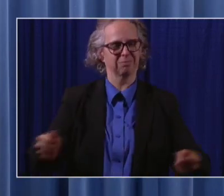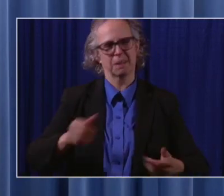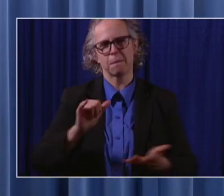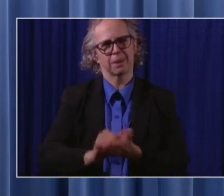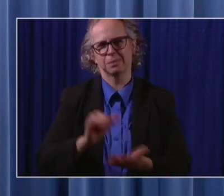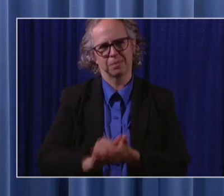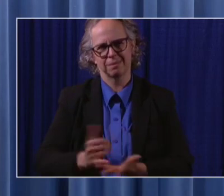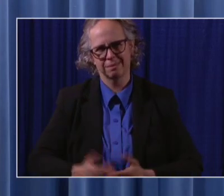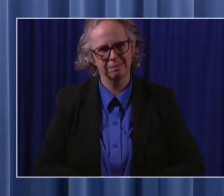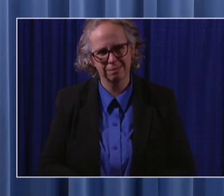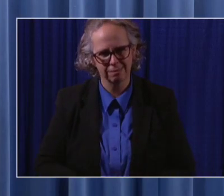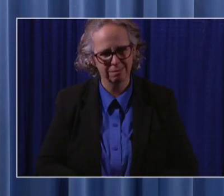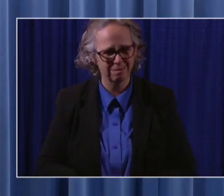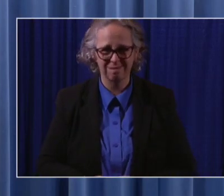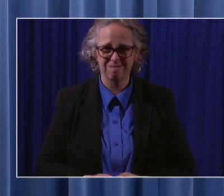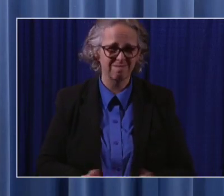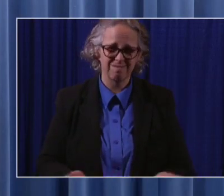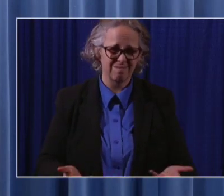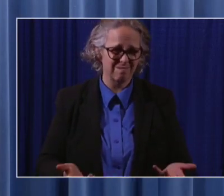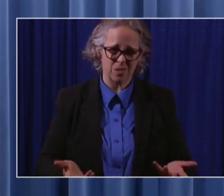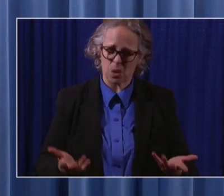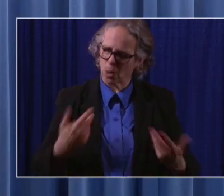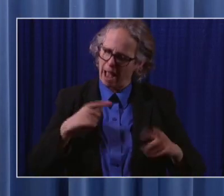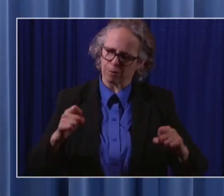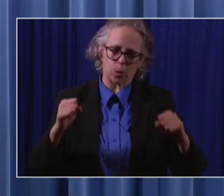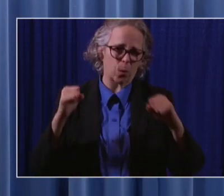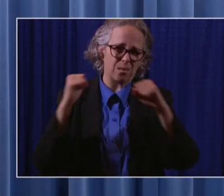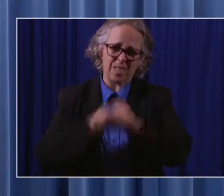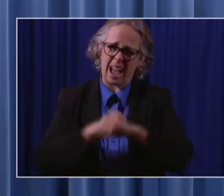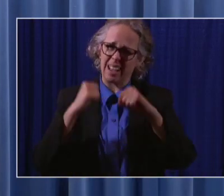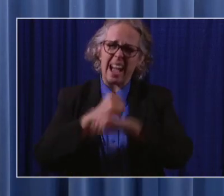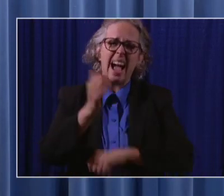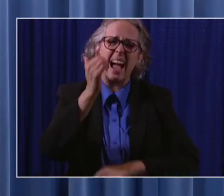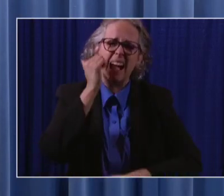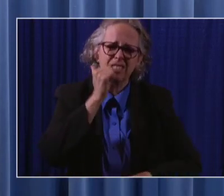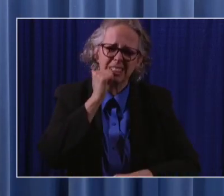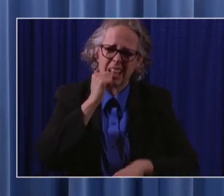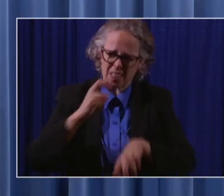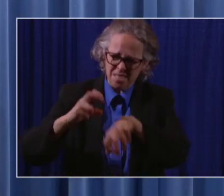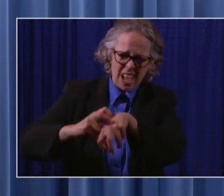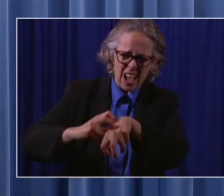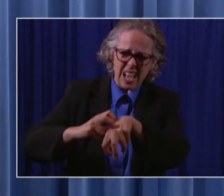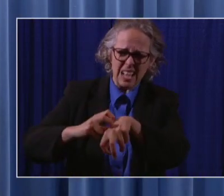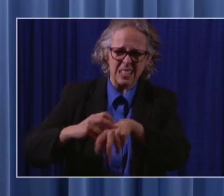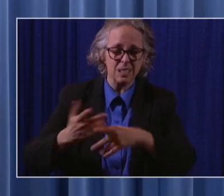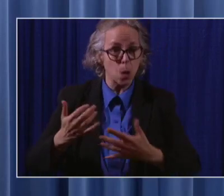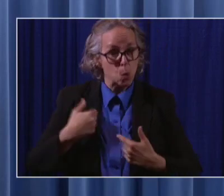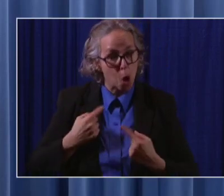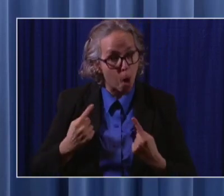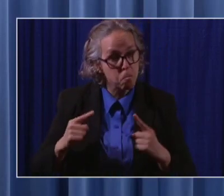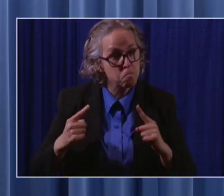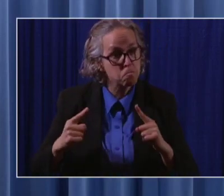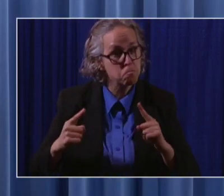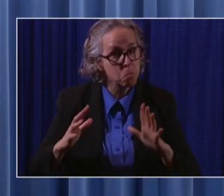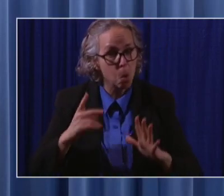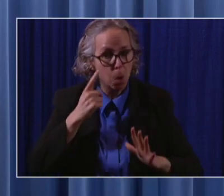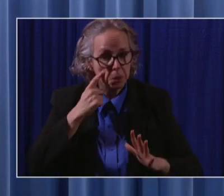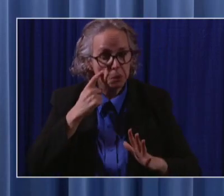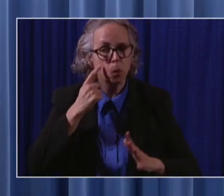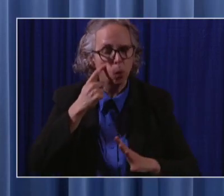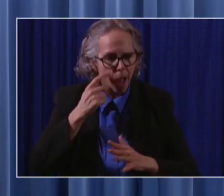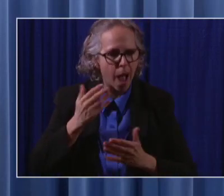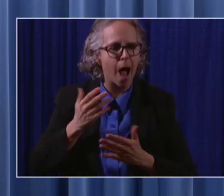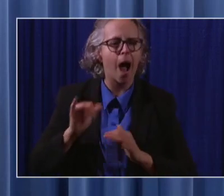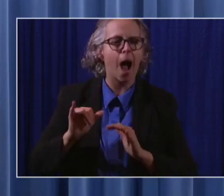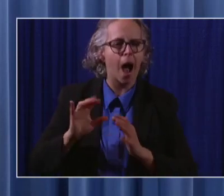besides just fight this thing every day. And we've seen success. We saw success. We saw some success beginning in our